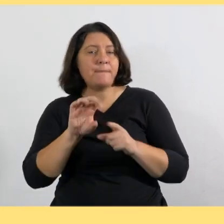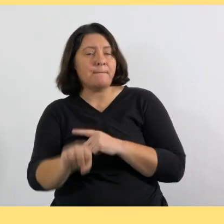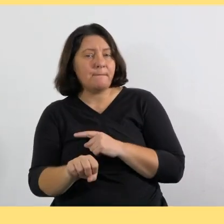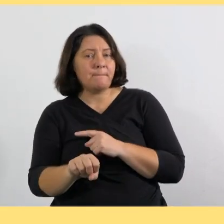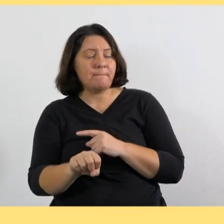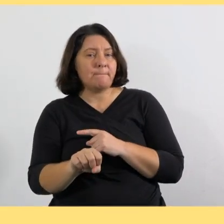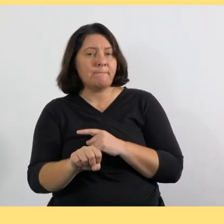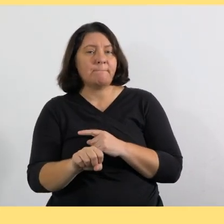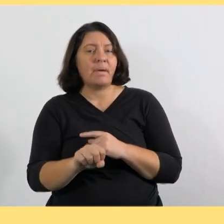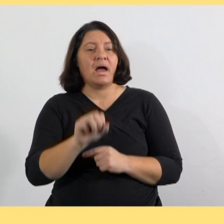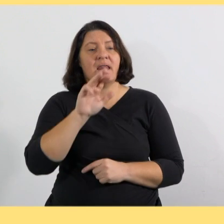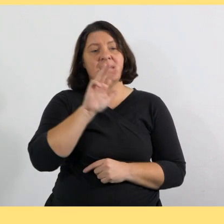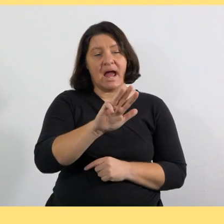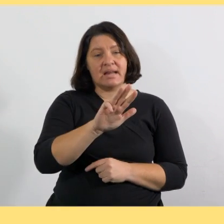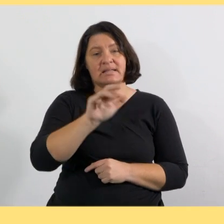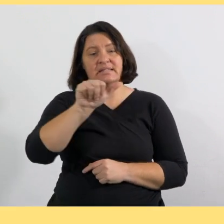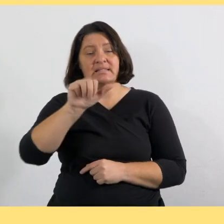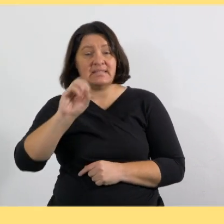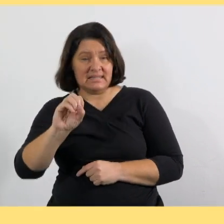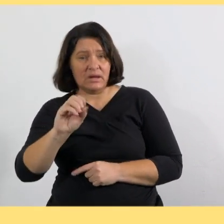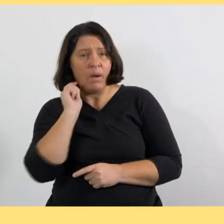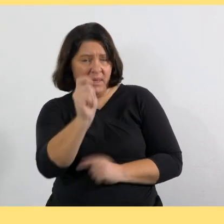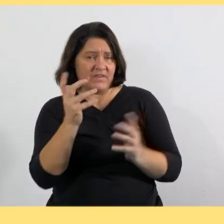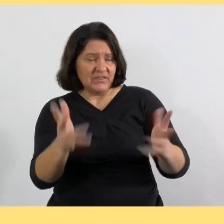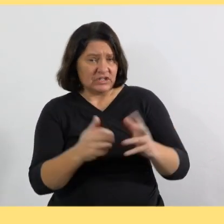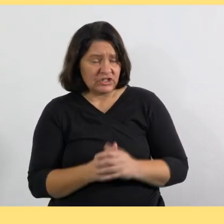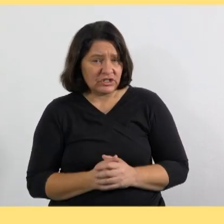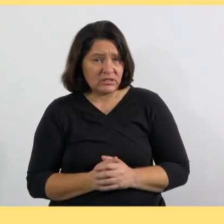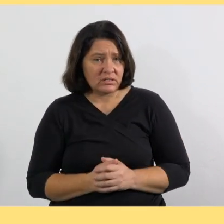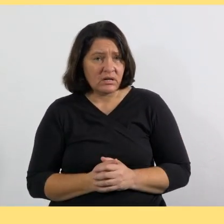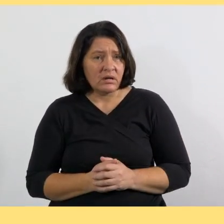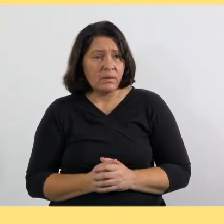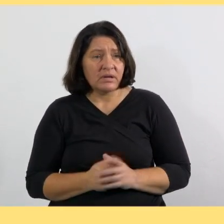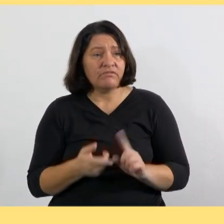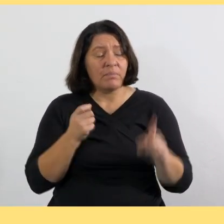is 960, which is the total that we have paid. But of that amount,